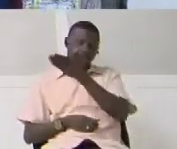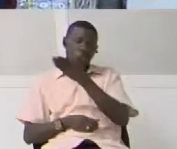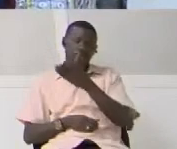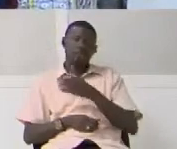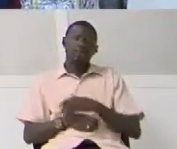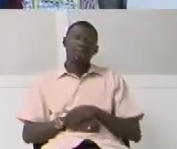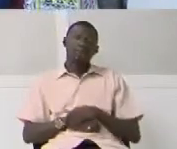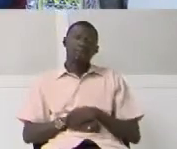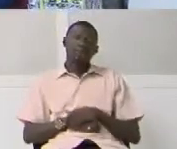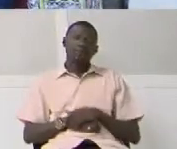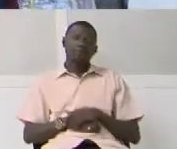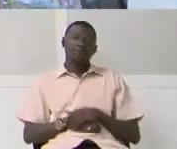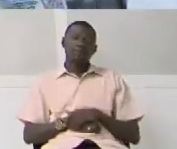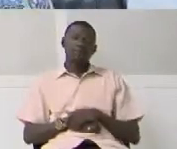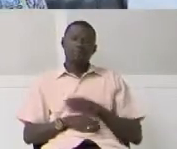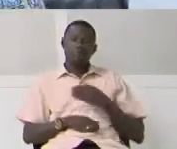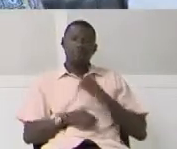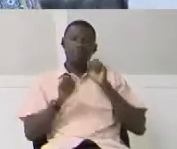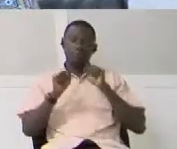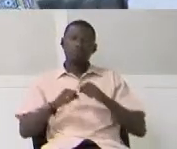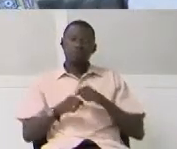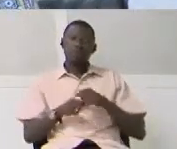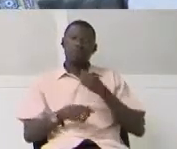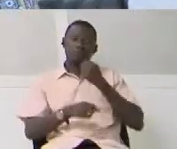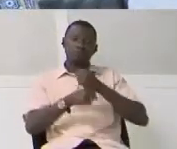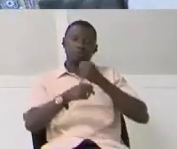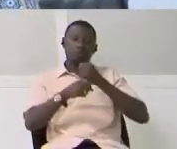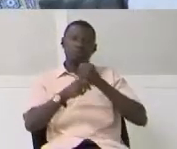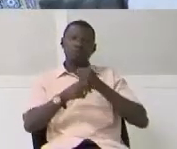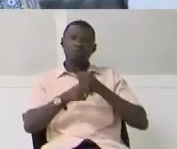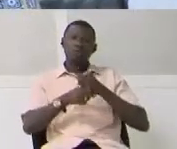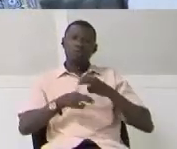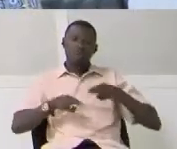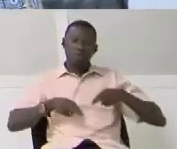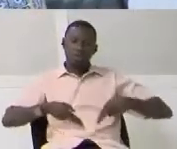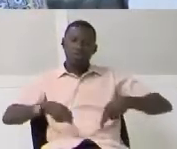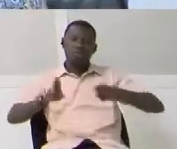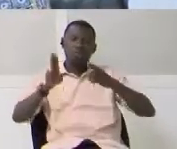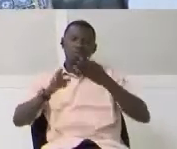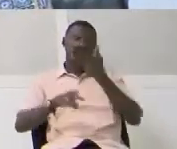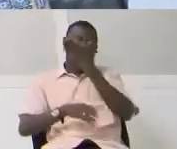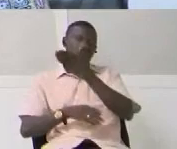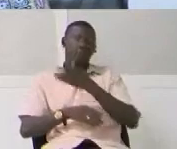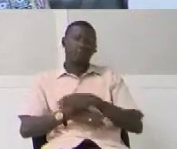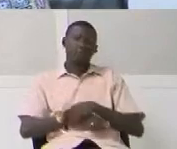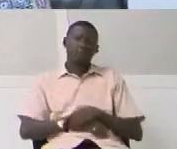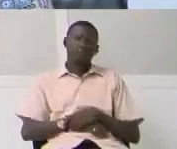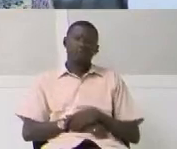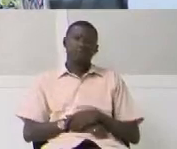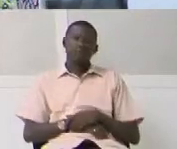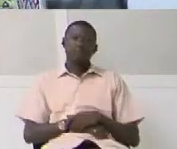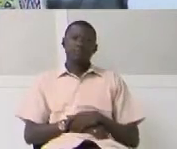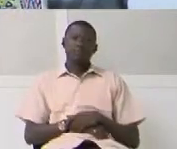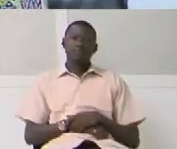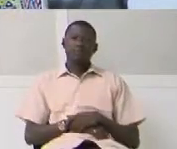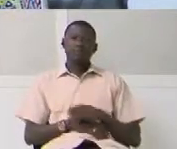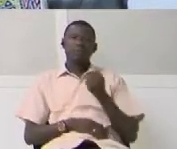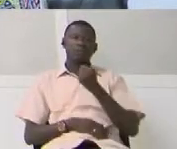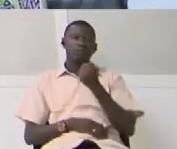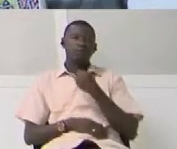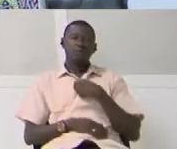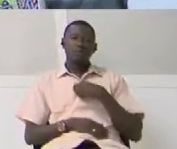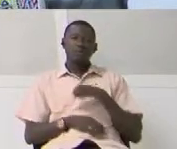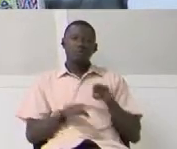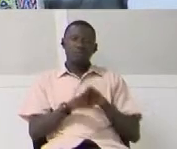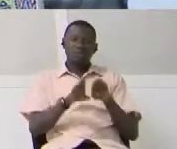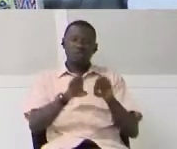there, feeder roads. They'll be able to construct their feeder roads. Because interlocking slabs in have an advantage. Because